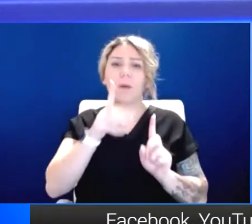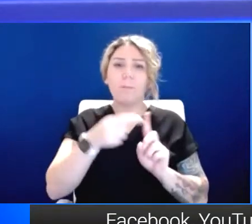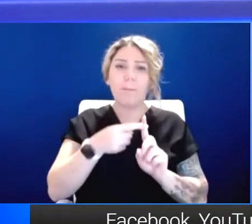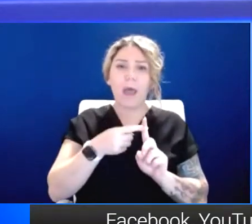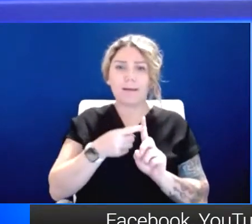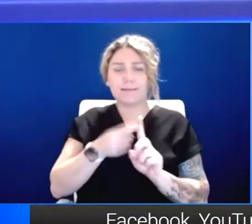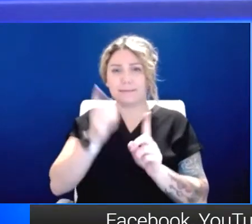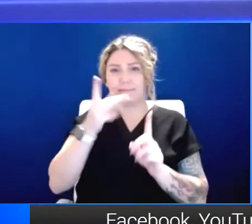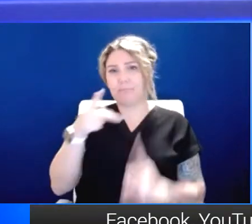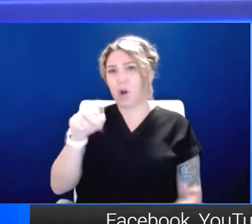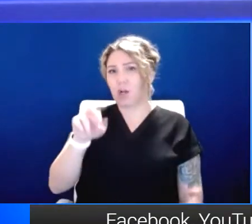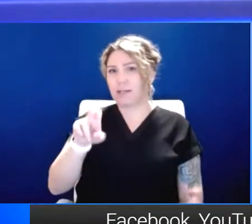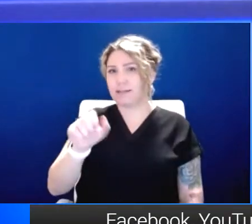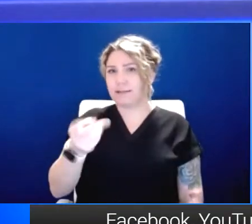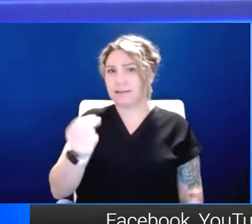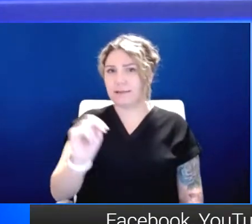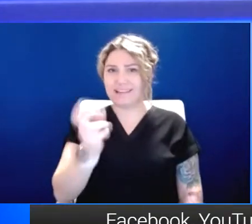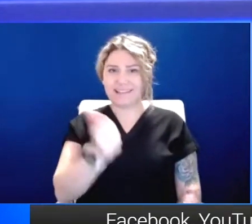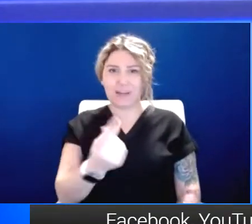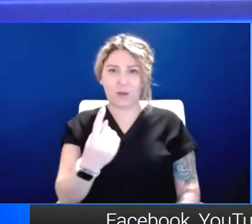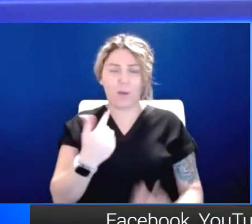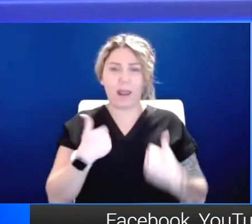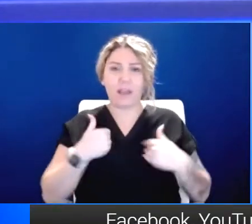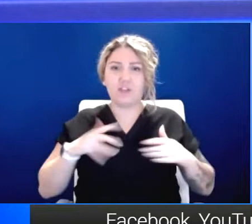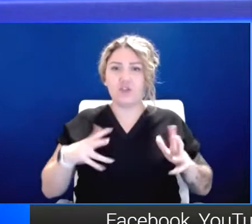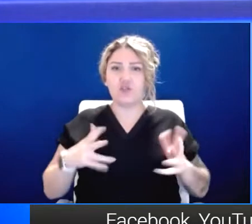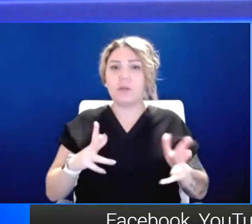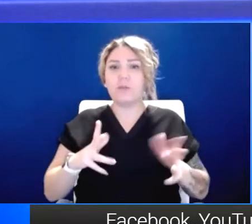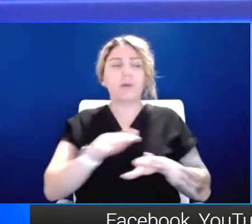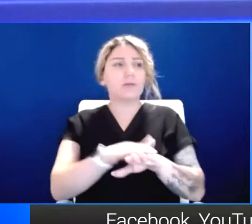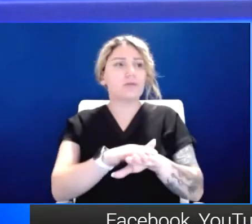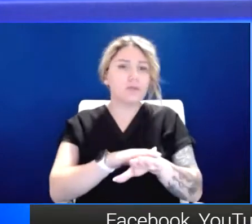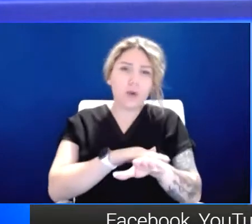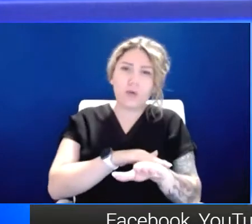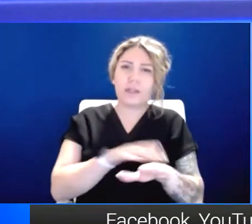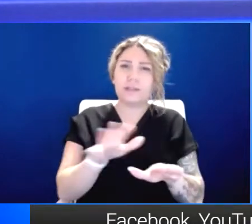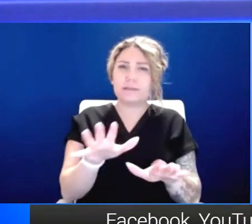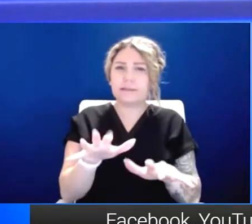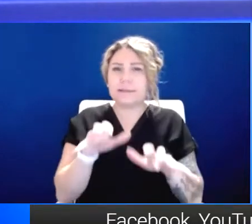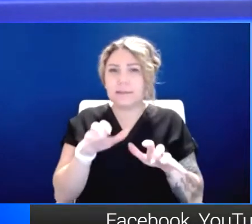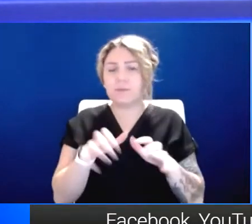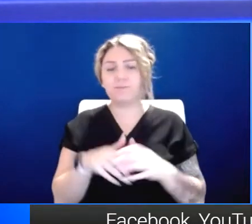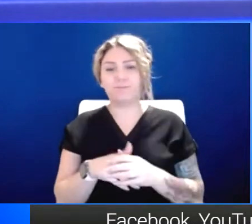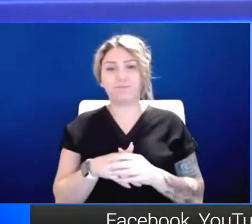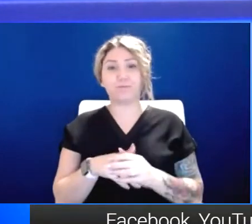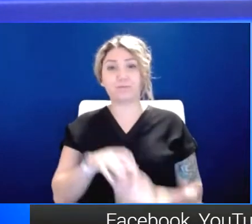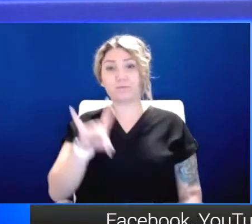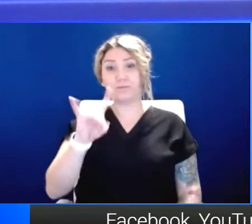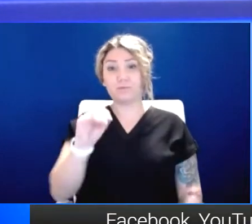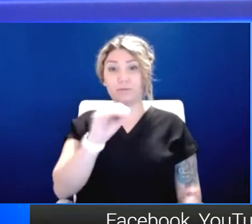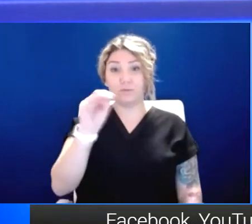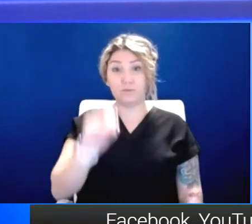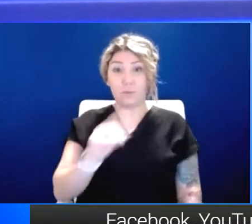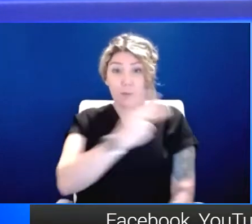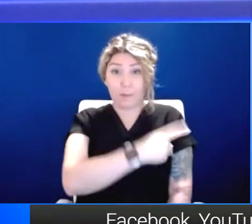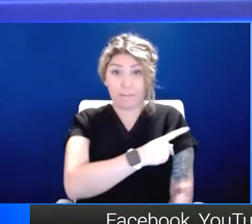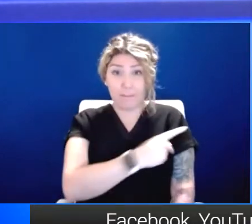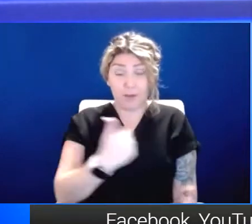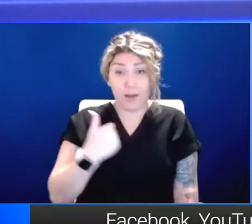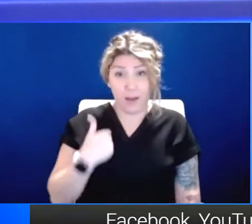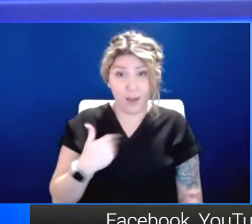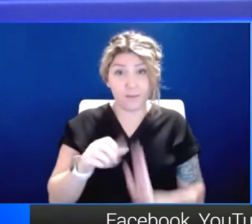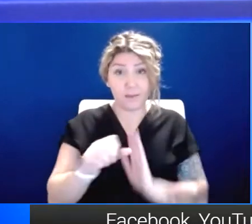about anyone who has tremor, slowness, stiffness. 80% of the patients who have these symptoms